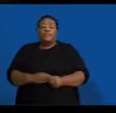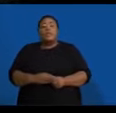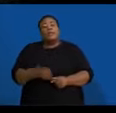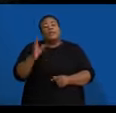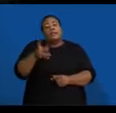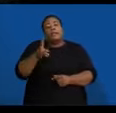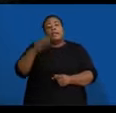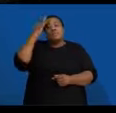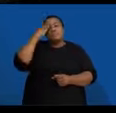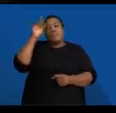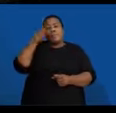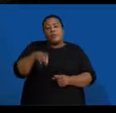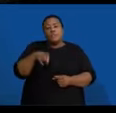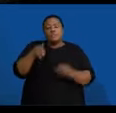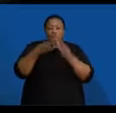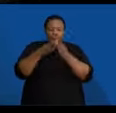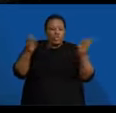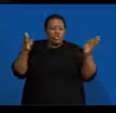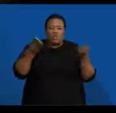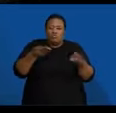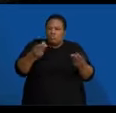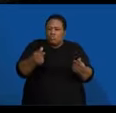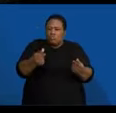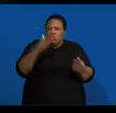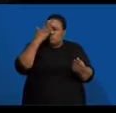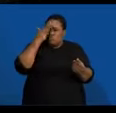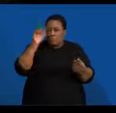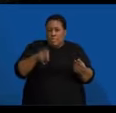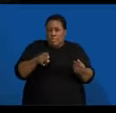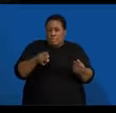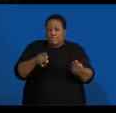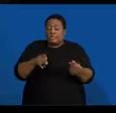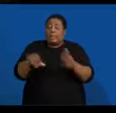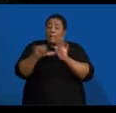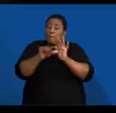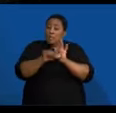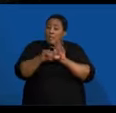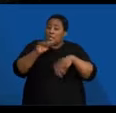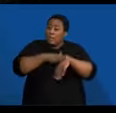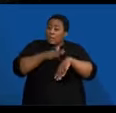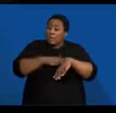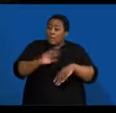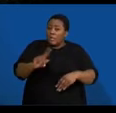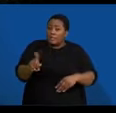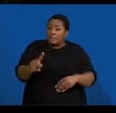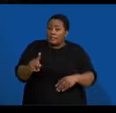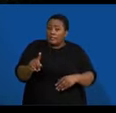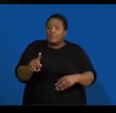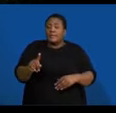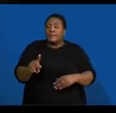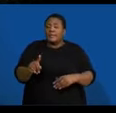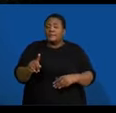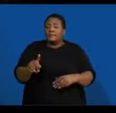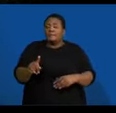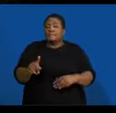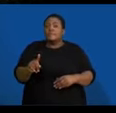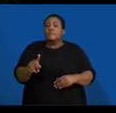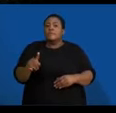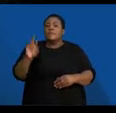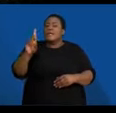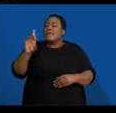need to know your general solution. So general solution, the most important thing here is what we call the